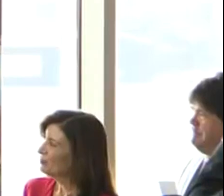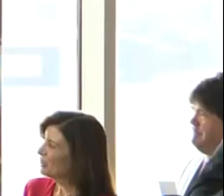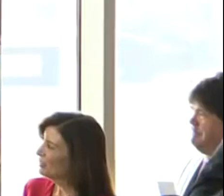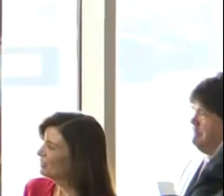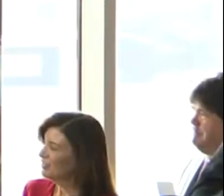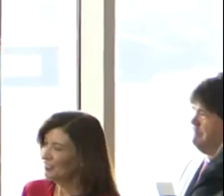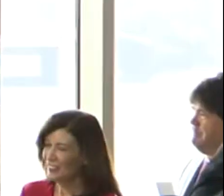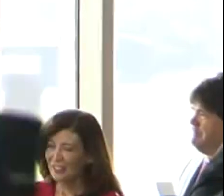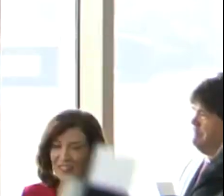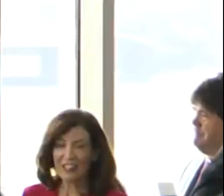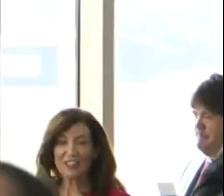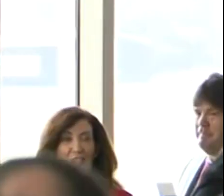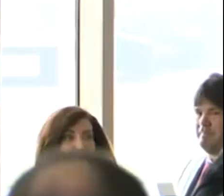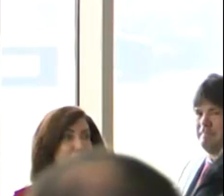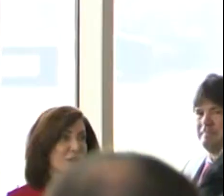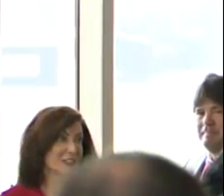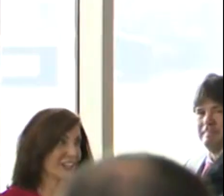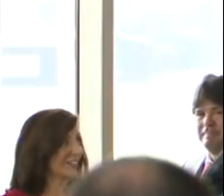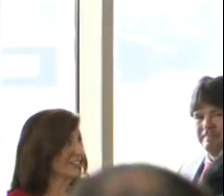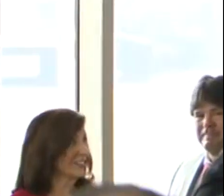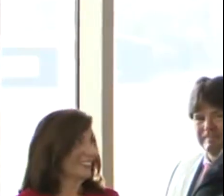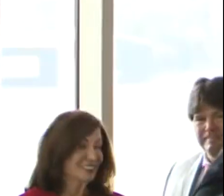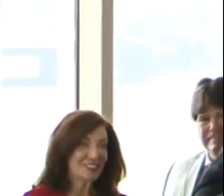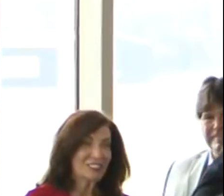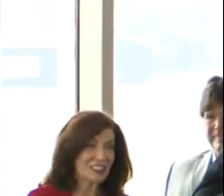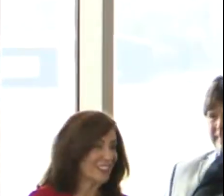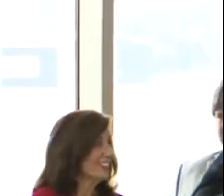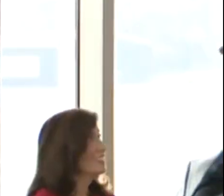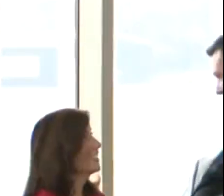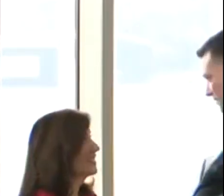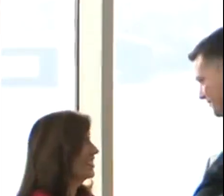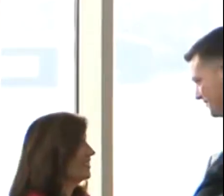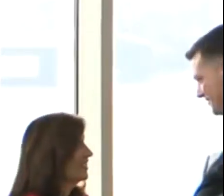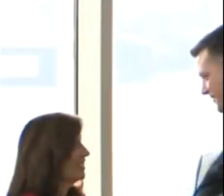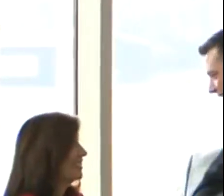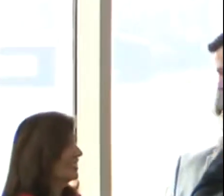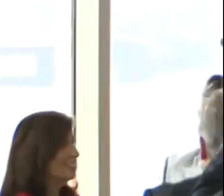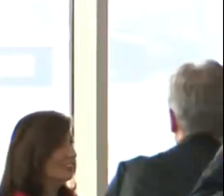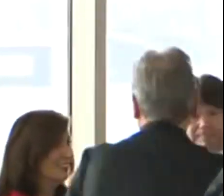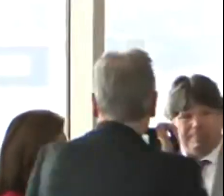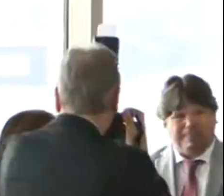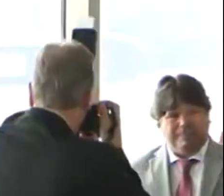Thank you. That concludes today's program.